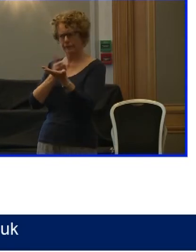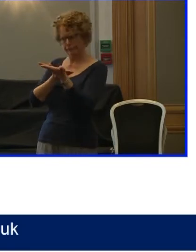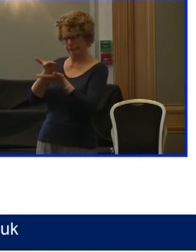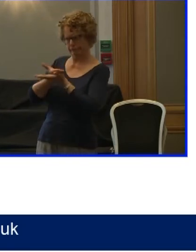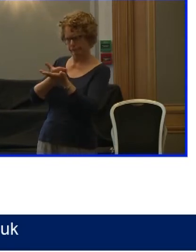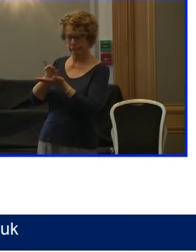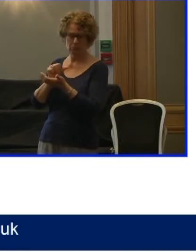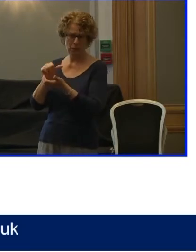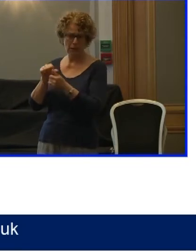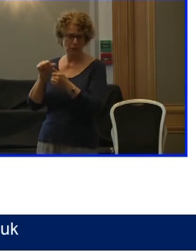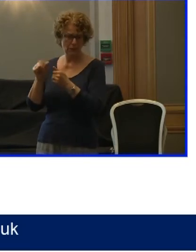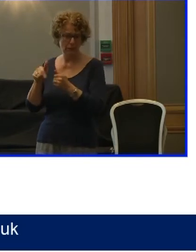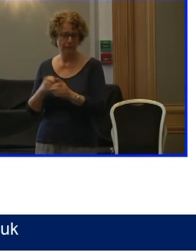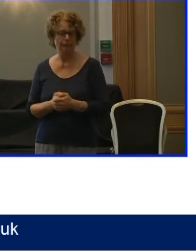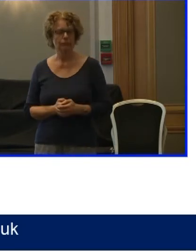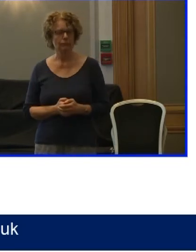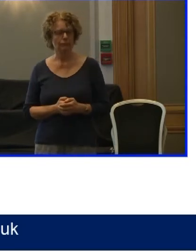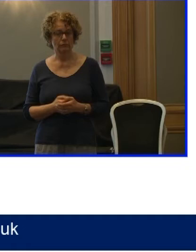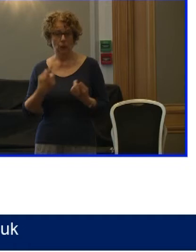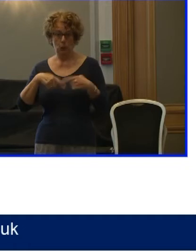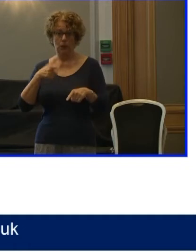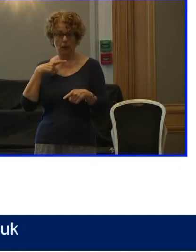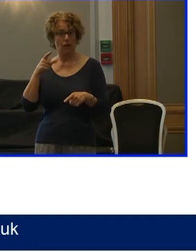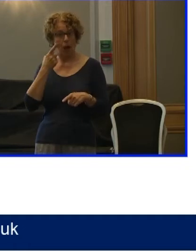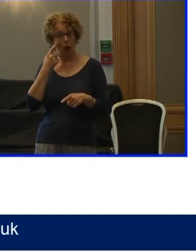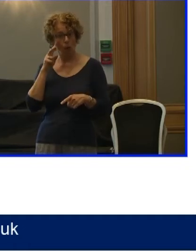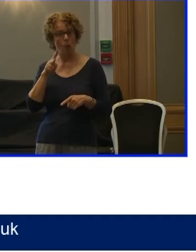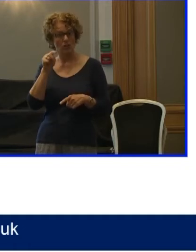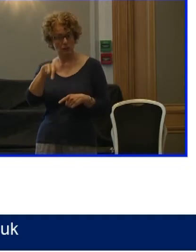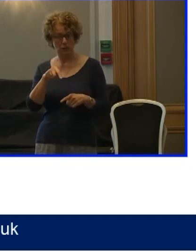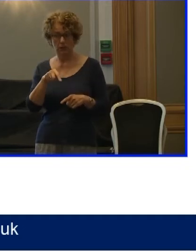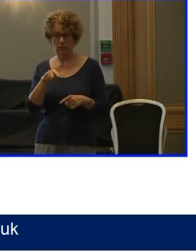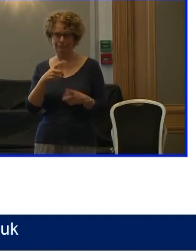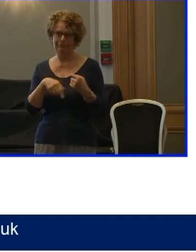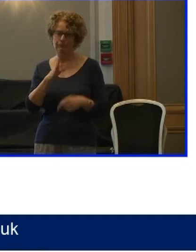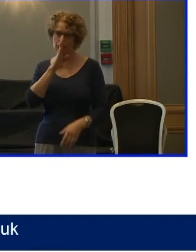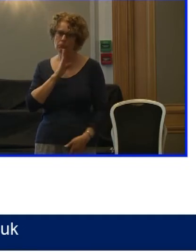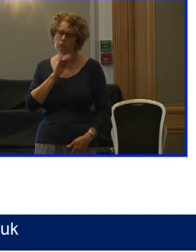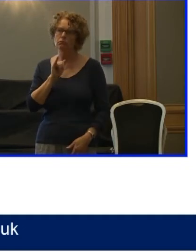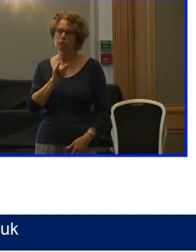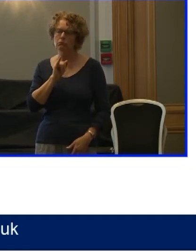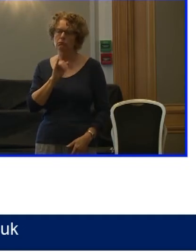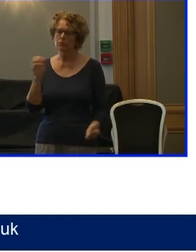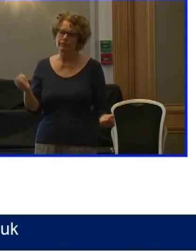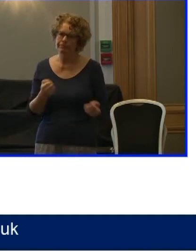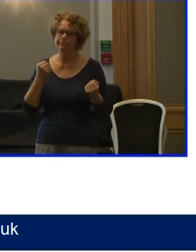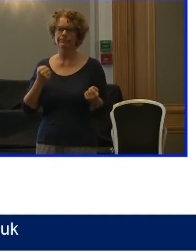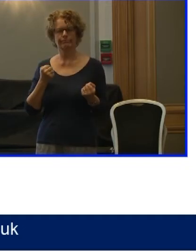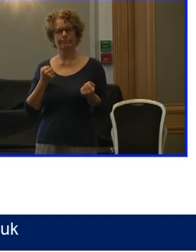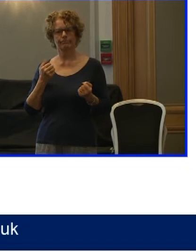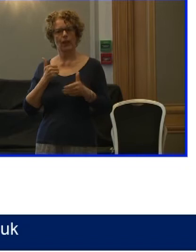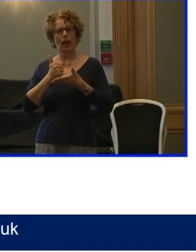But we need to keep an eye on this, because we're saddened but it makes us doubly determined to help